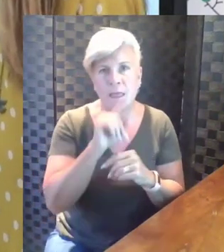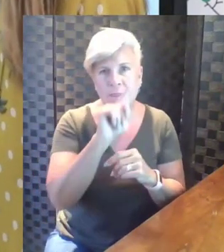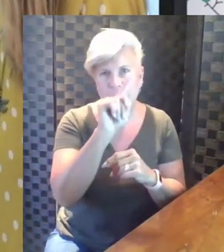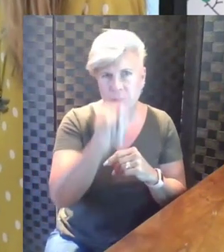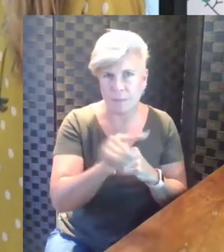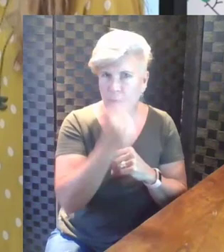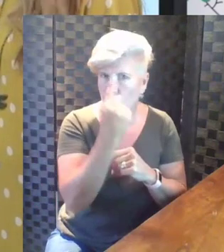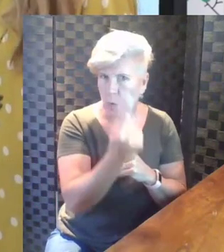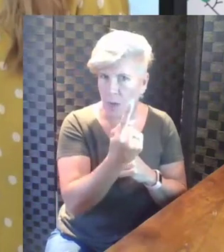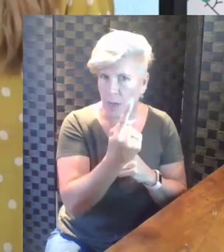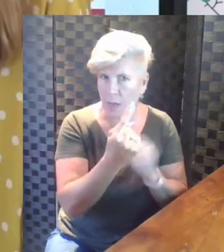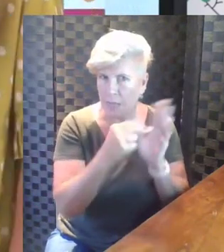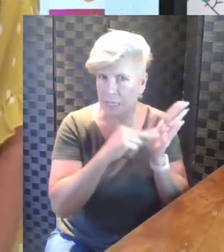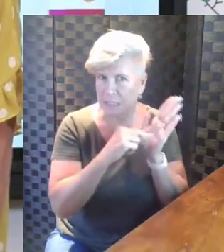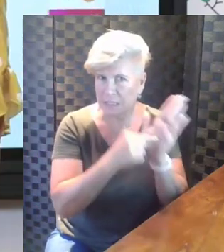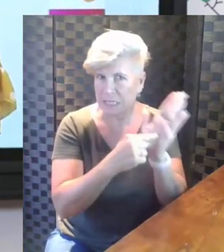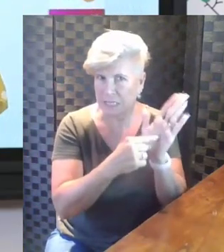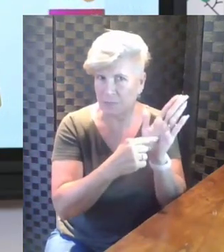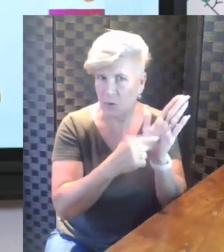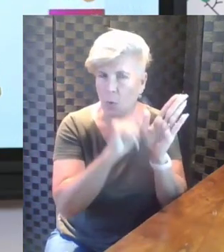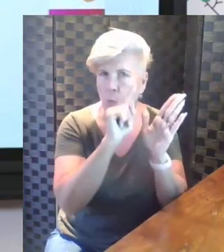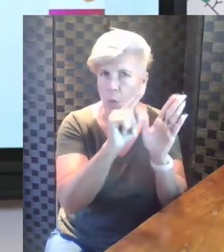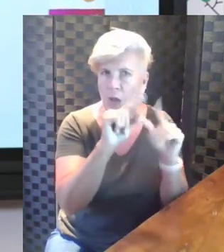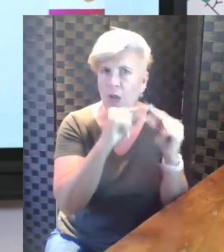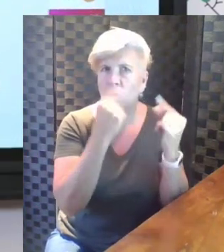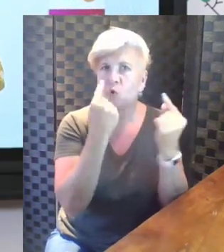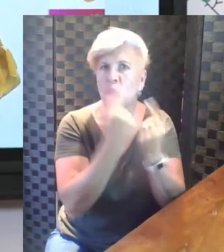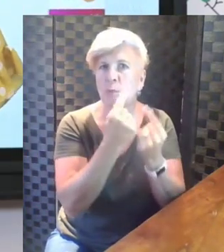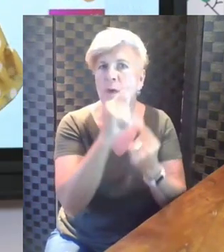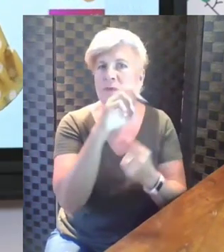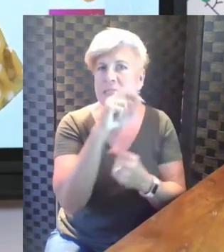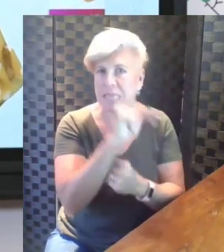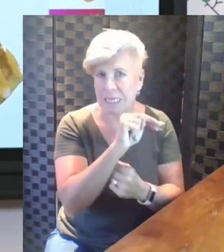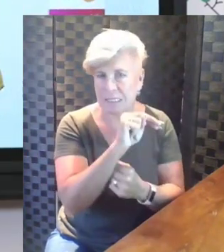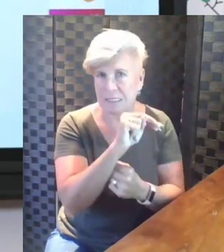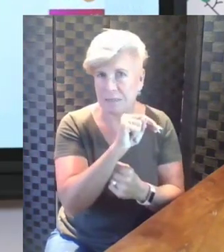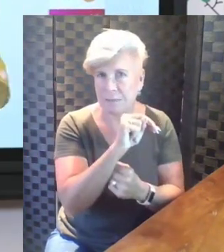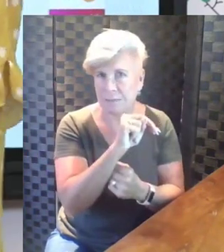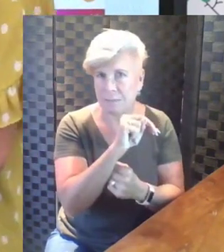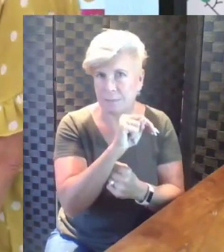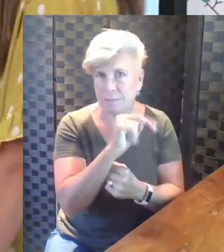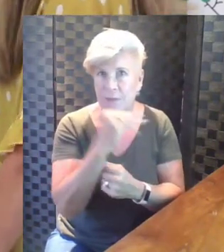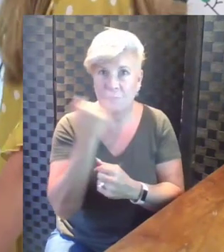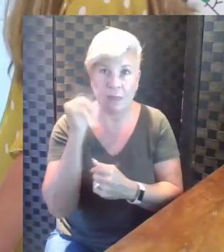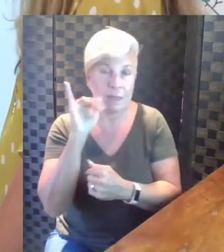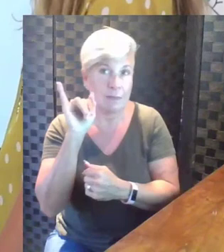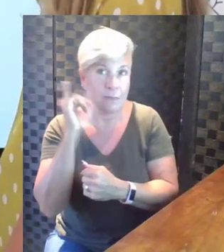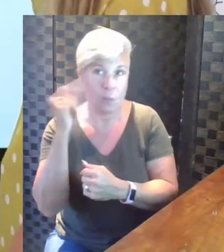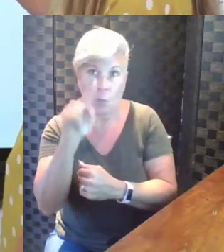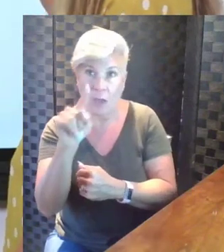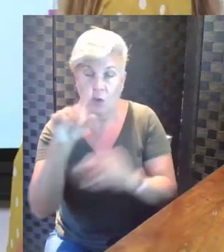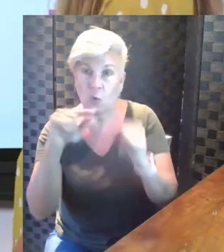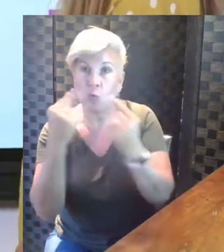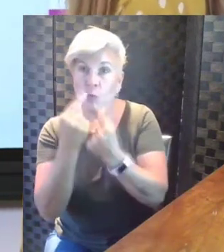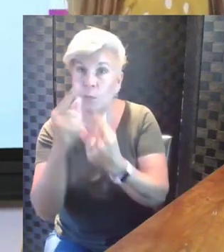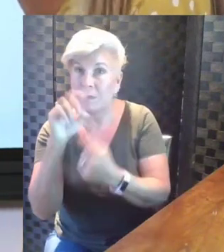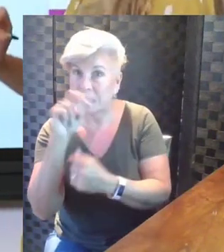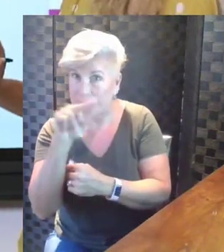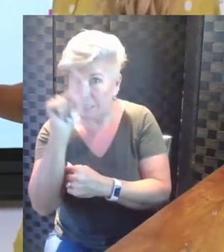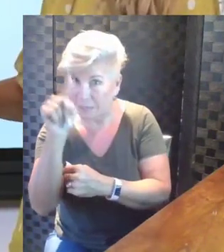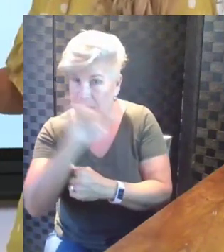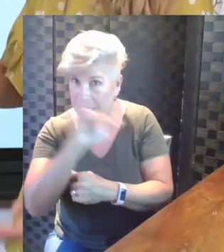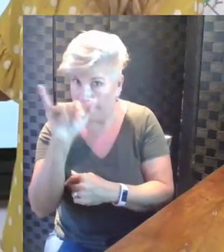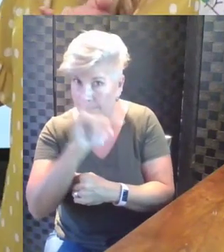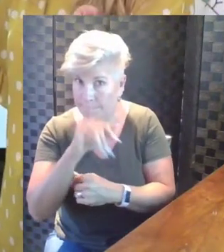this 1 stands for one group of 10. Or if you like this better, one group of